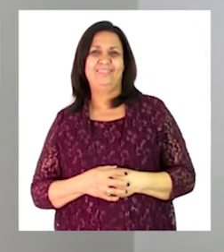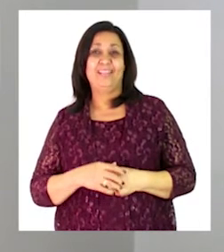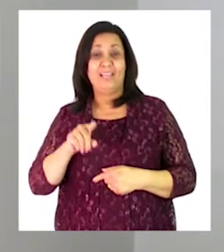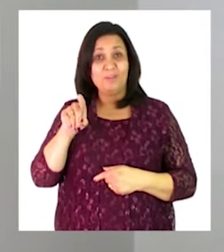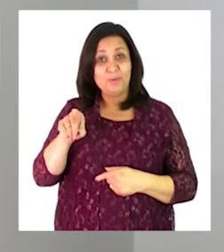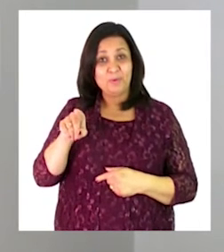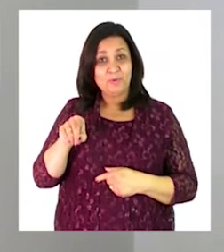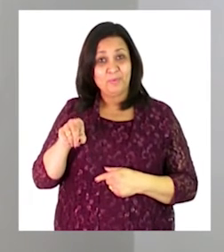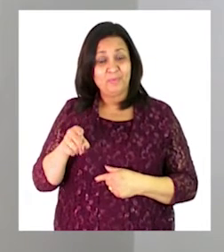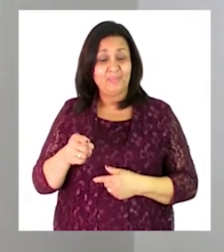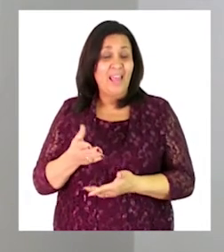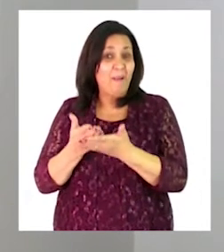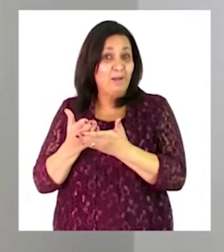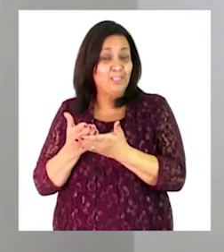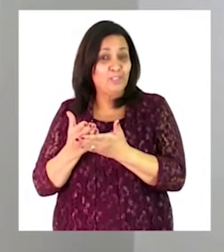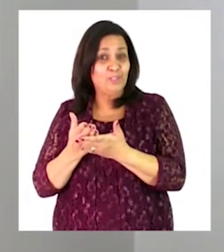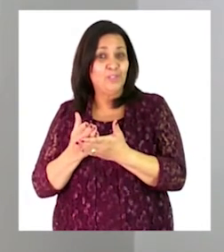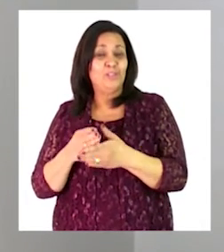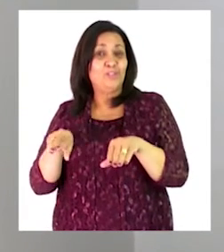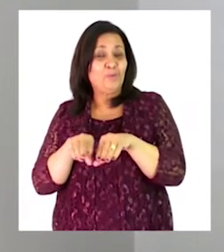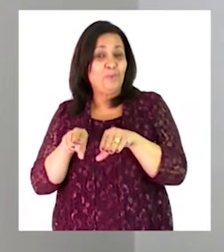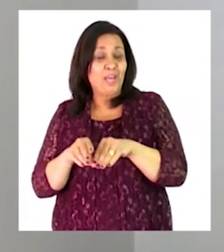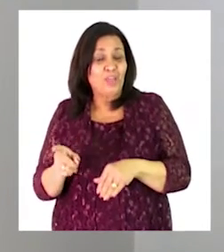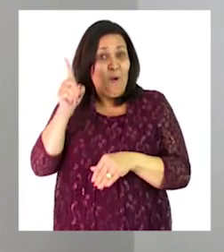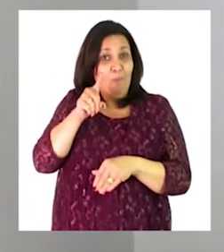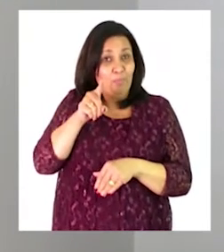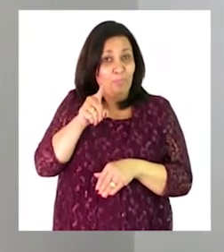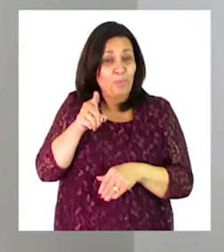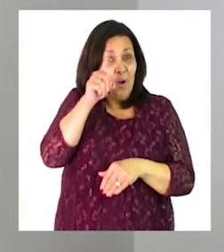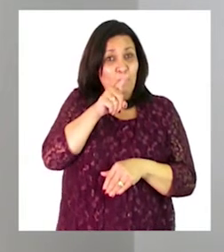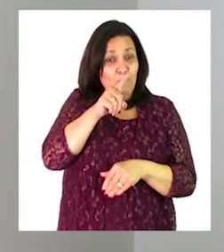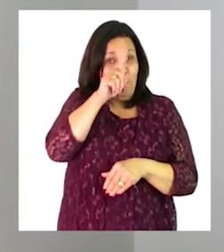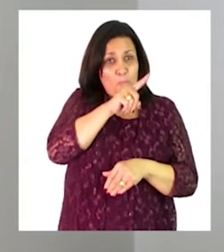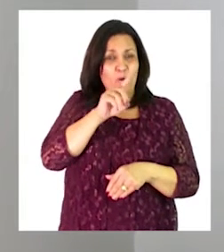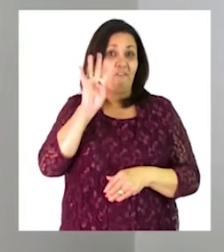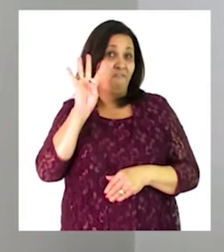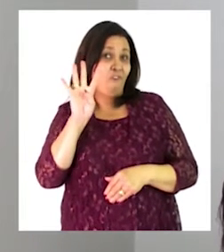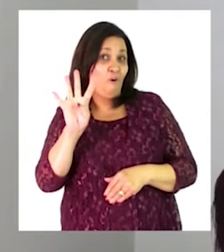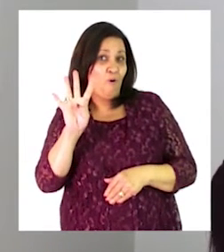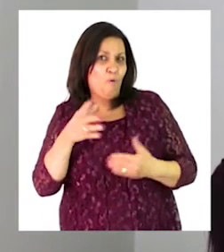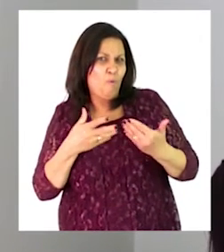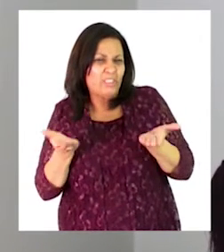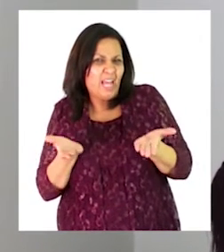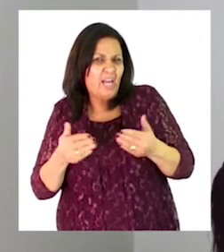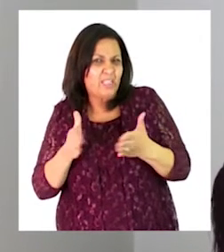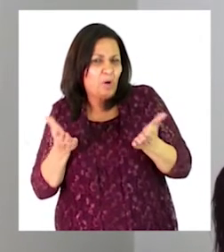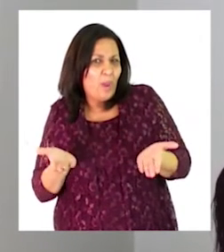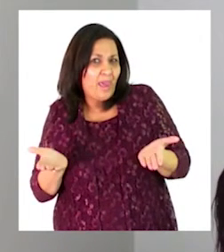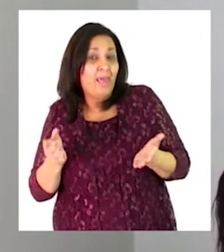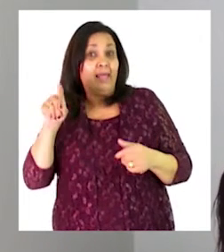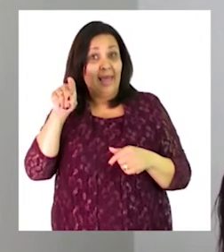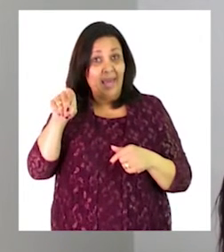hops for the little bunny? Look at the number 4, yes, and